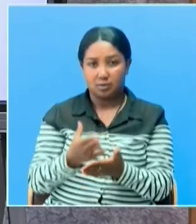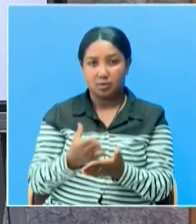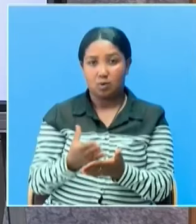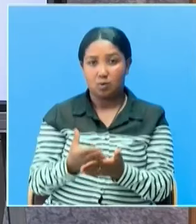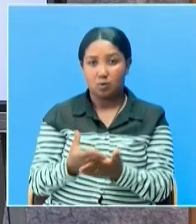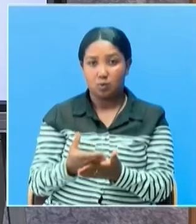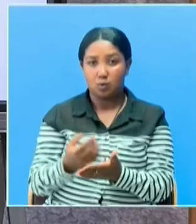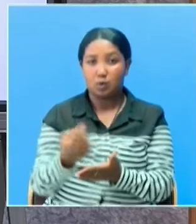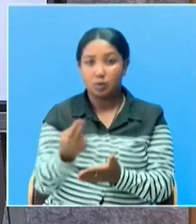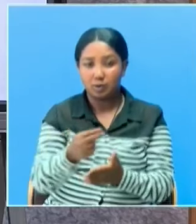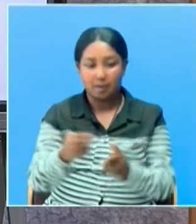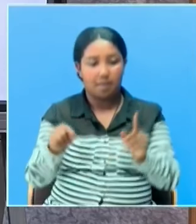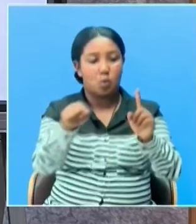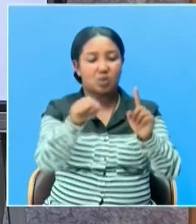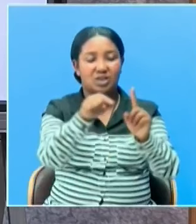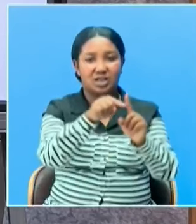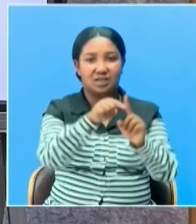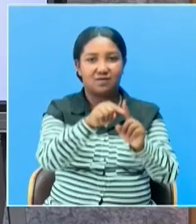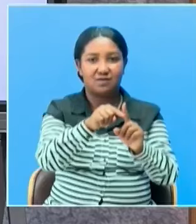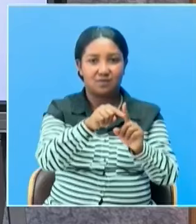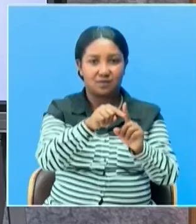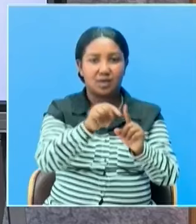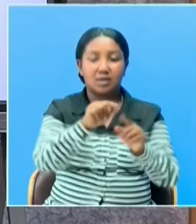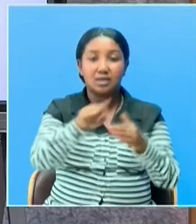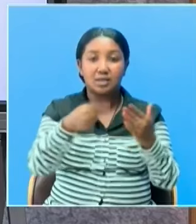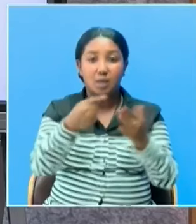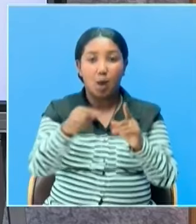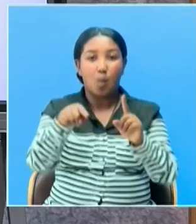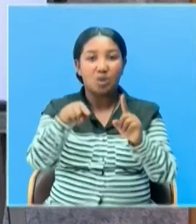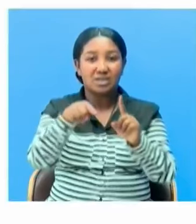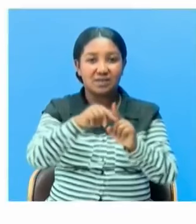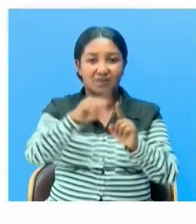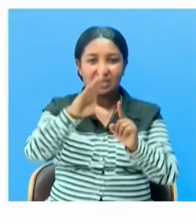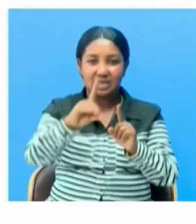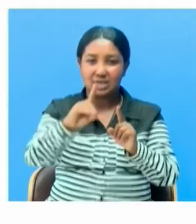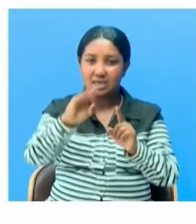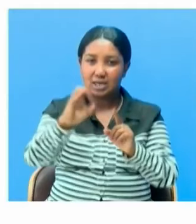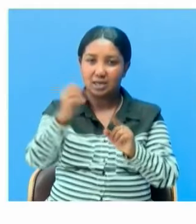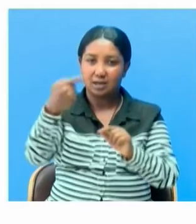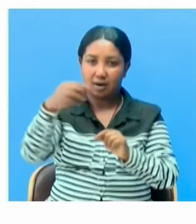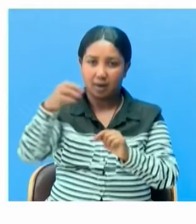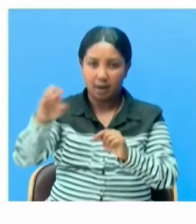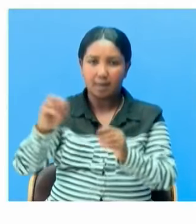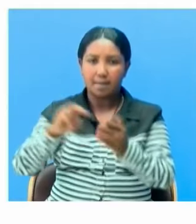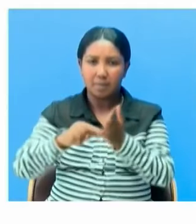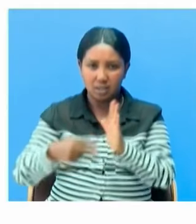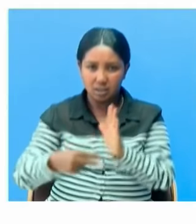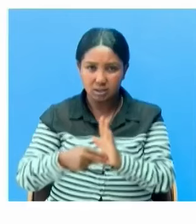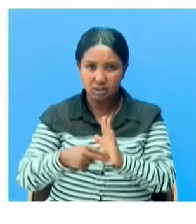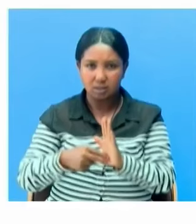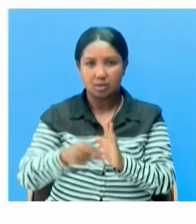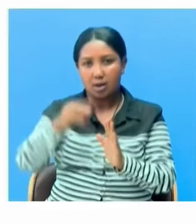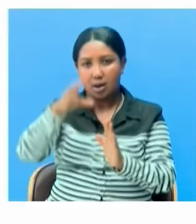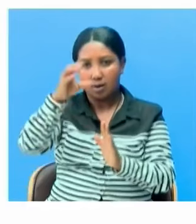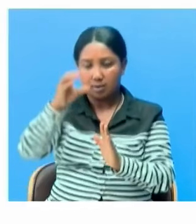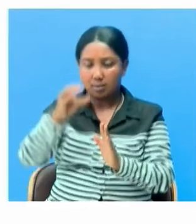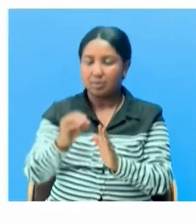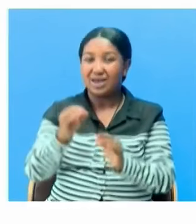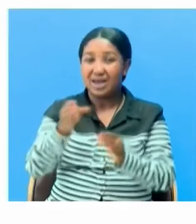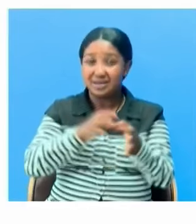using positive degree. So positive degree means the degree that we use to